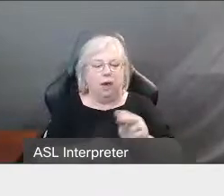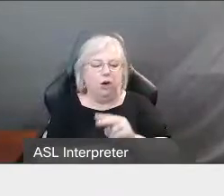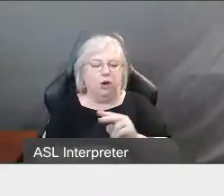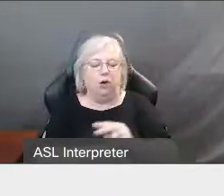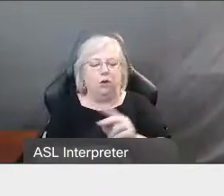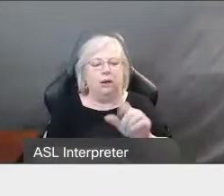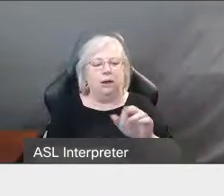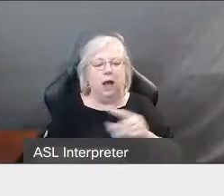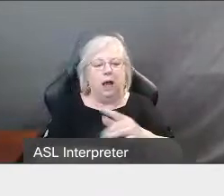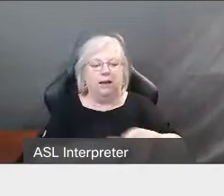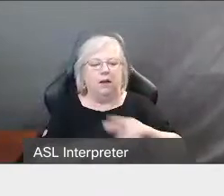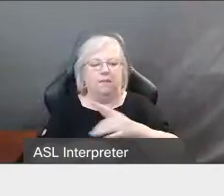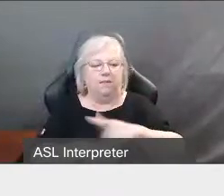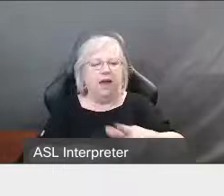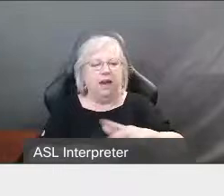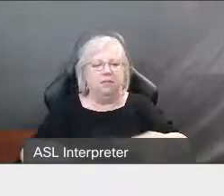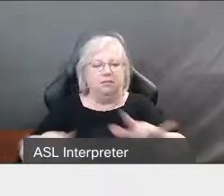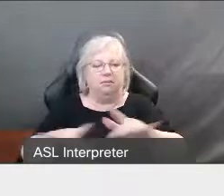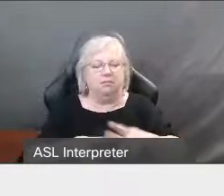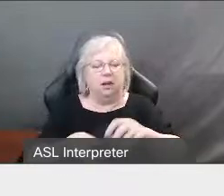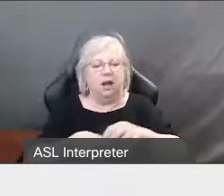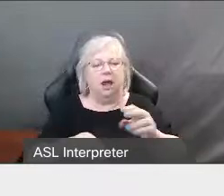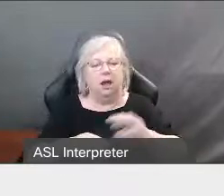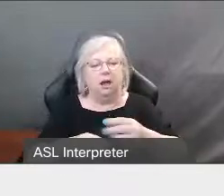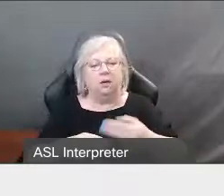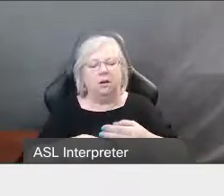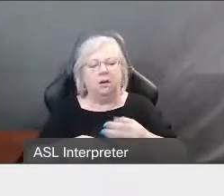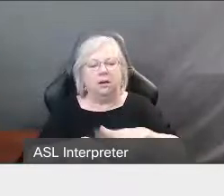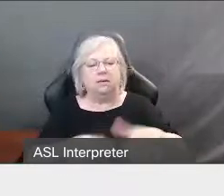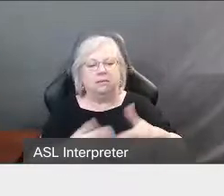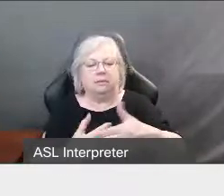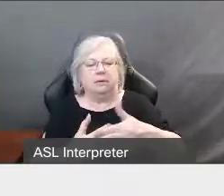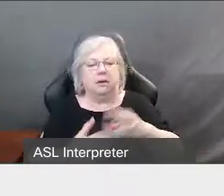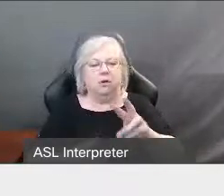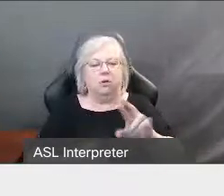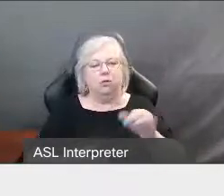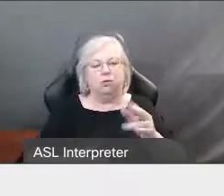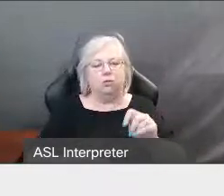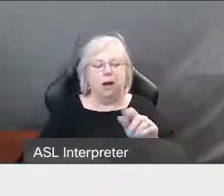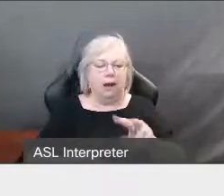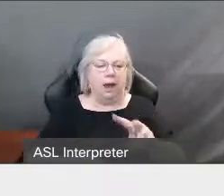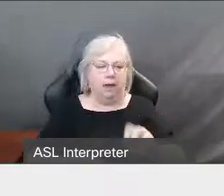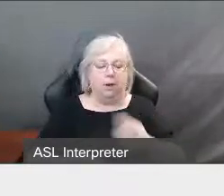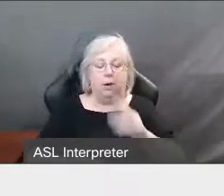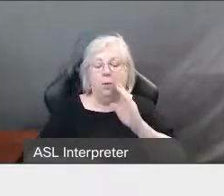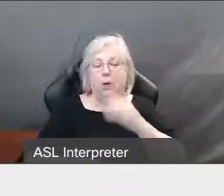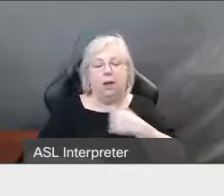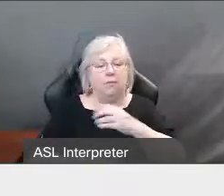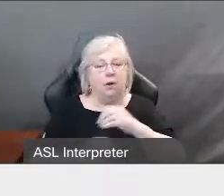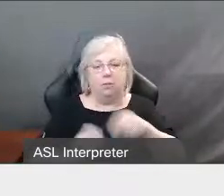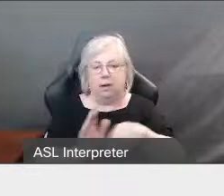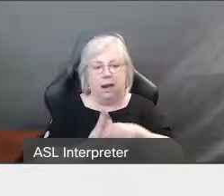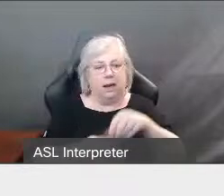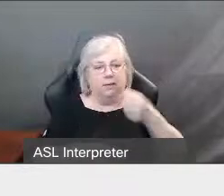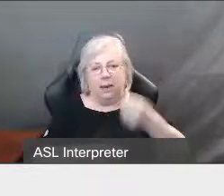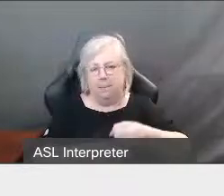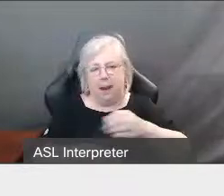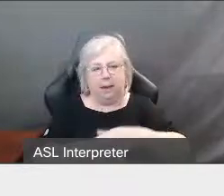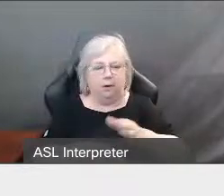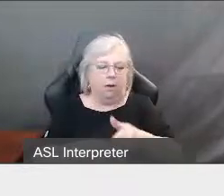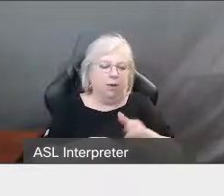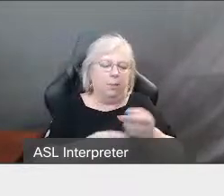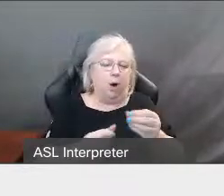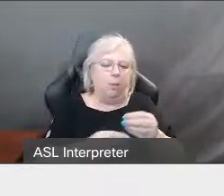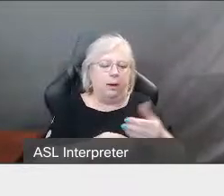north of Wright Avenue. Staff believes the proposed development will have no adverse impact on the adjacent properties, and staff recommends approval of the requested